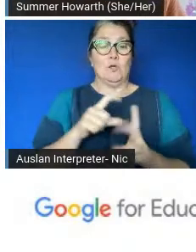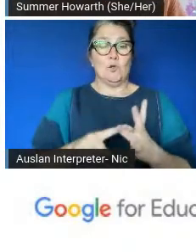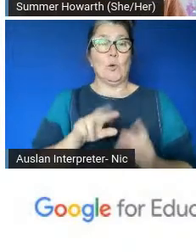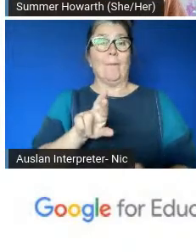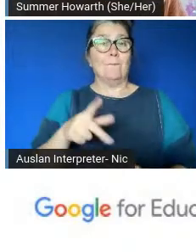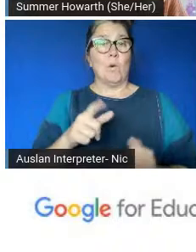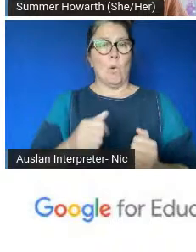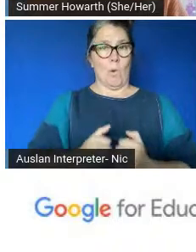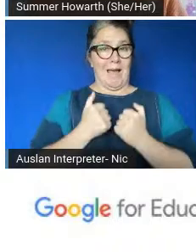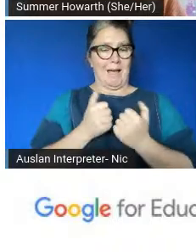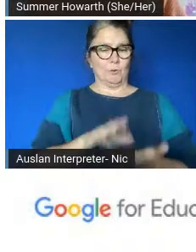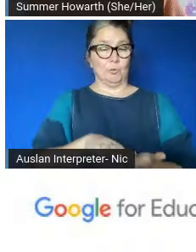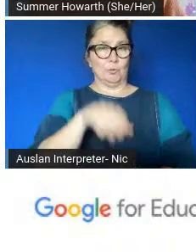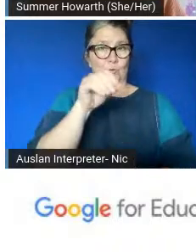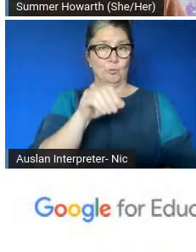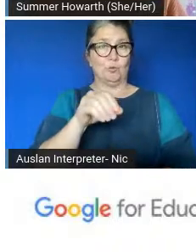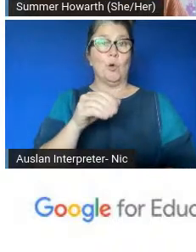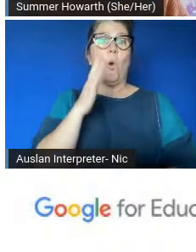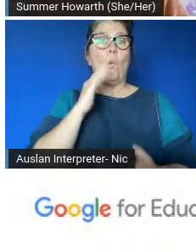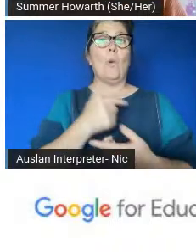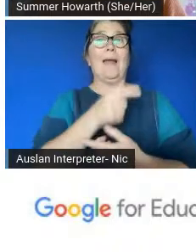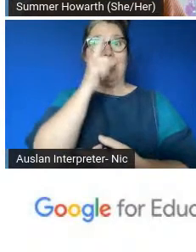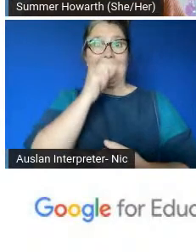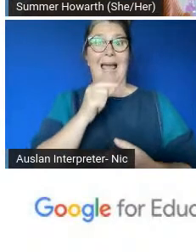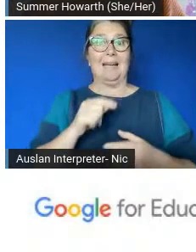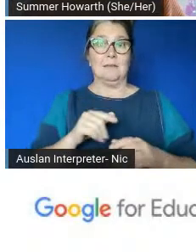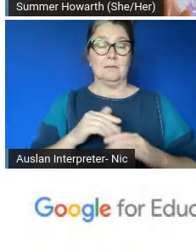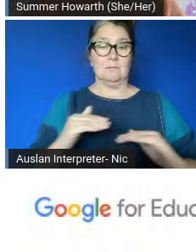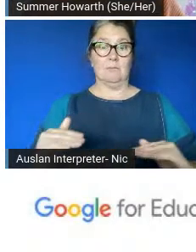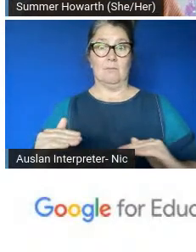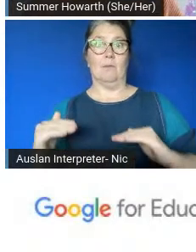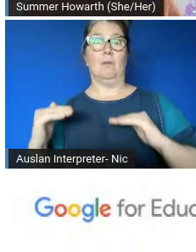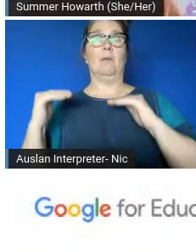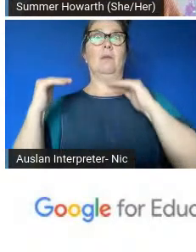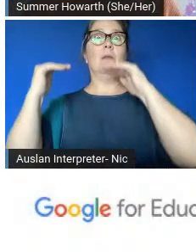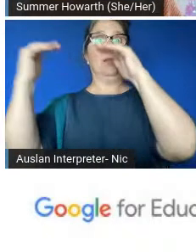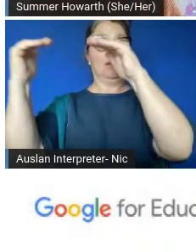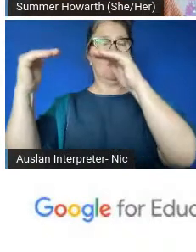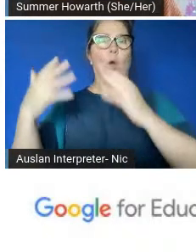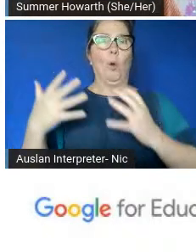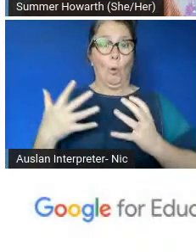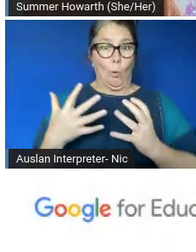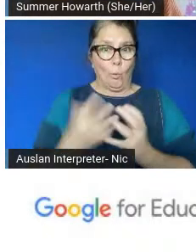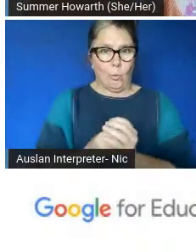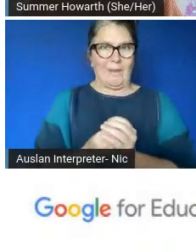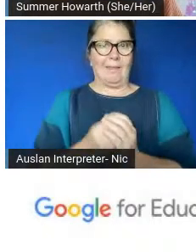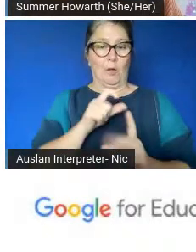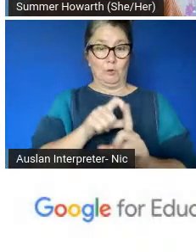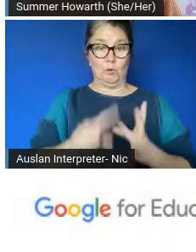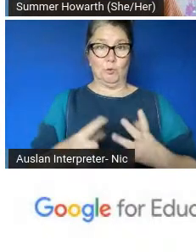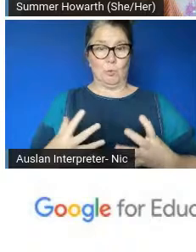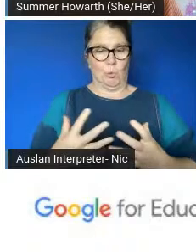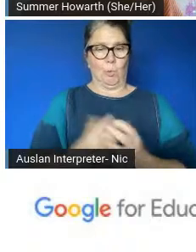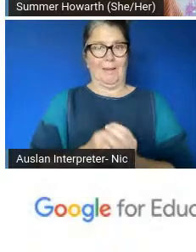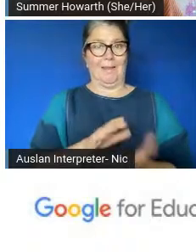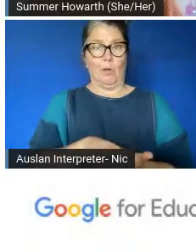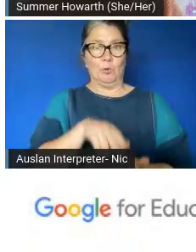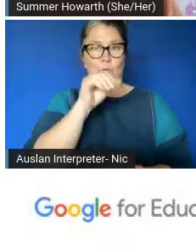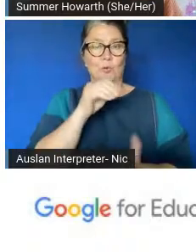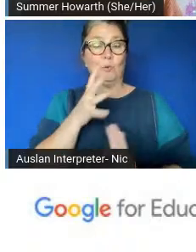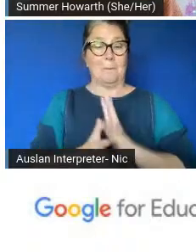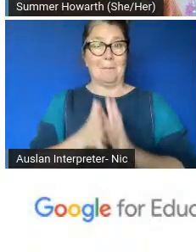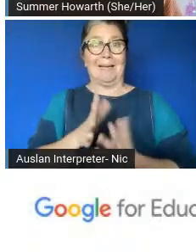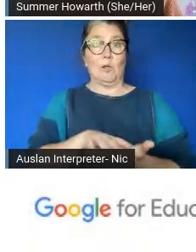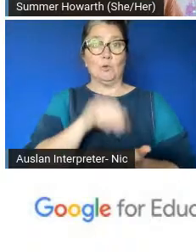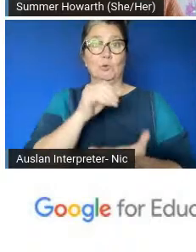into this doing things with our students, that's when we have things that are student initiated. We're really seeing that there's a